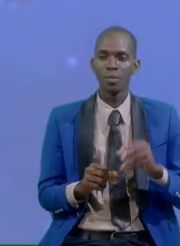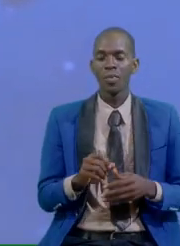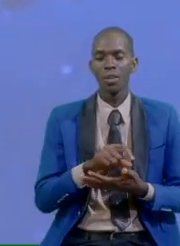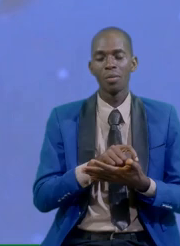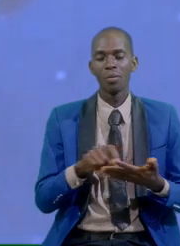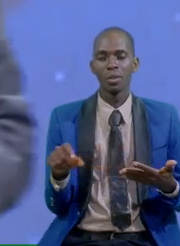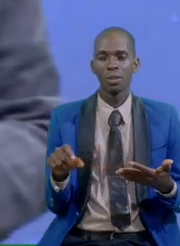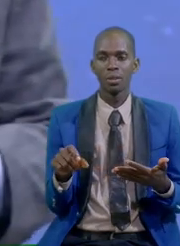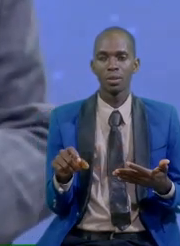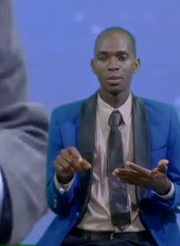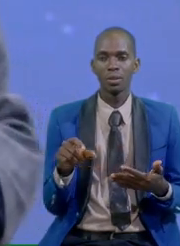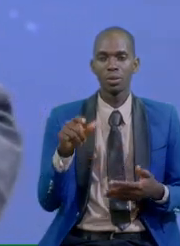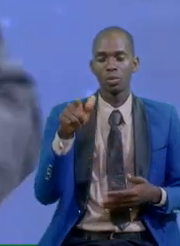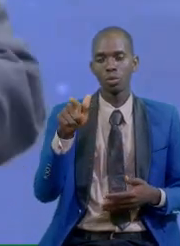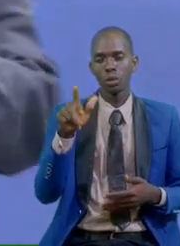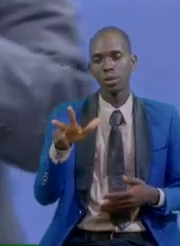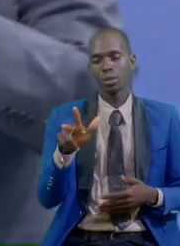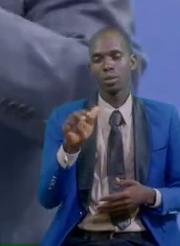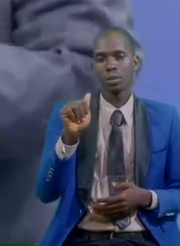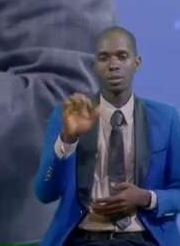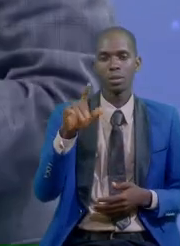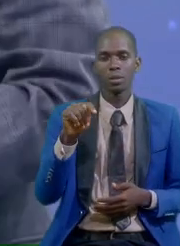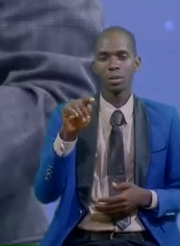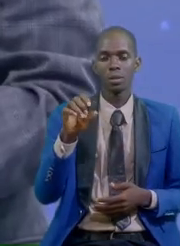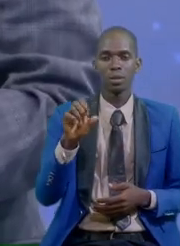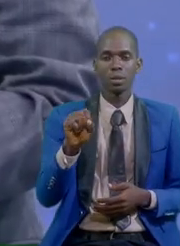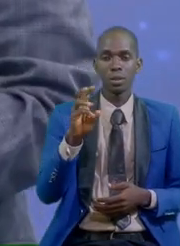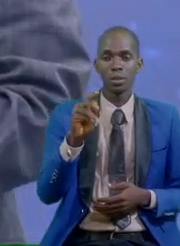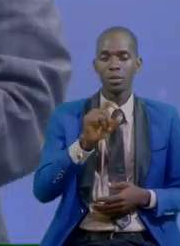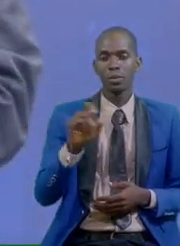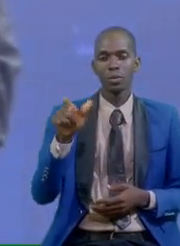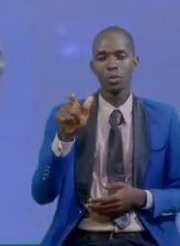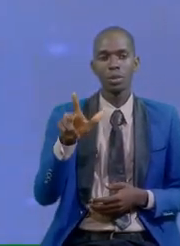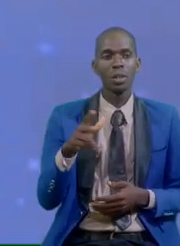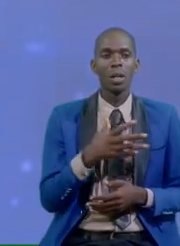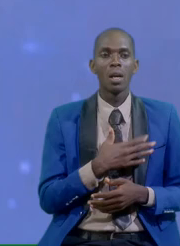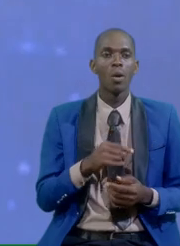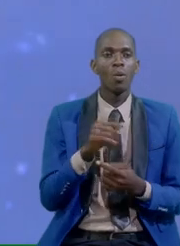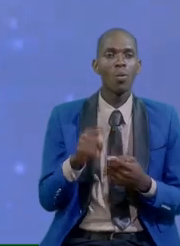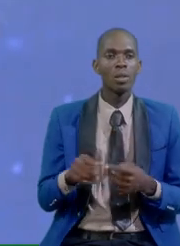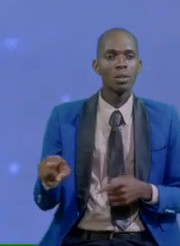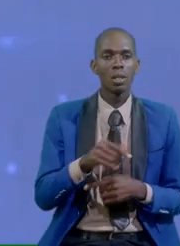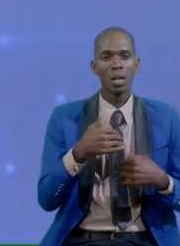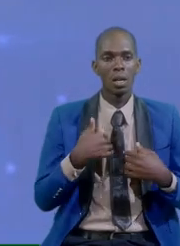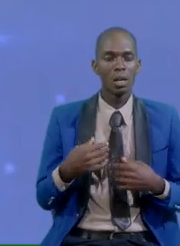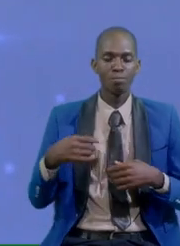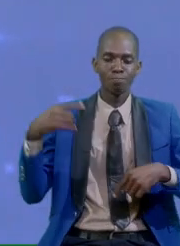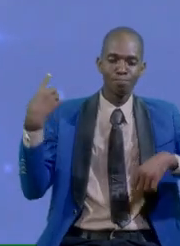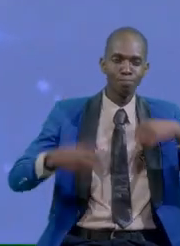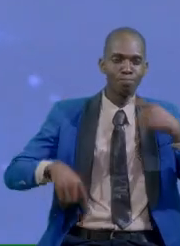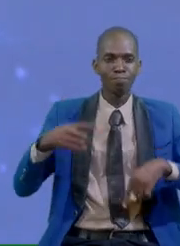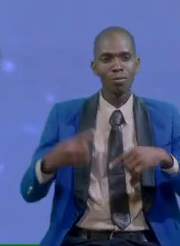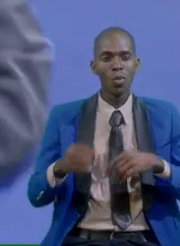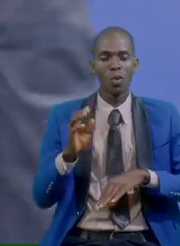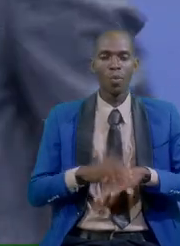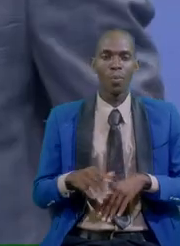verse 23. And when they had laid many stripes upon them,